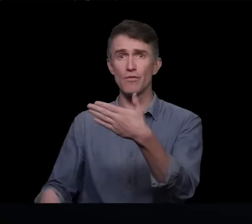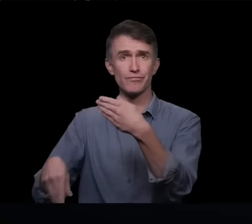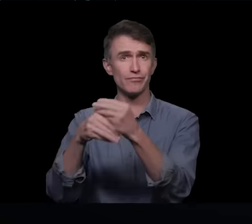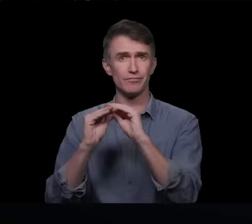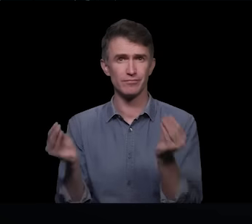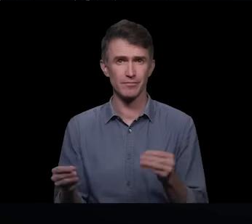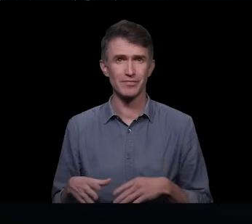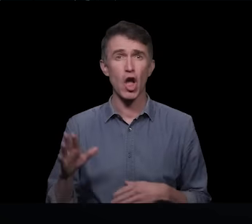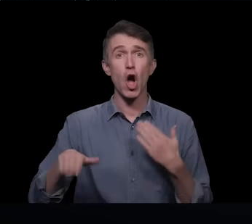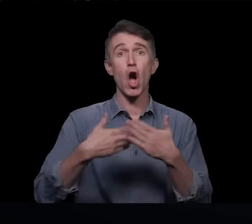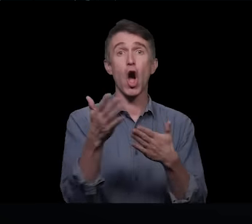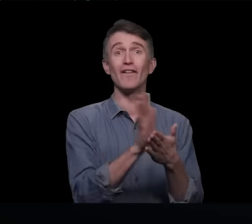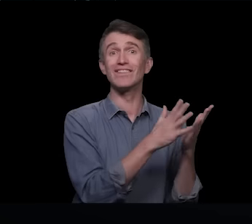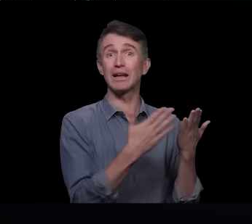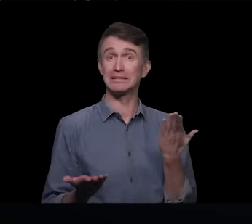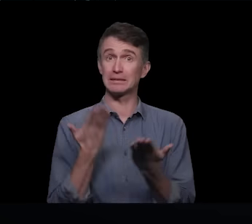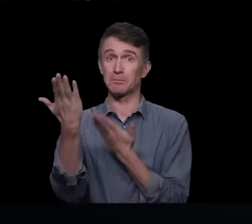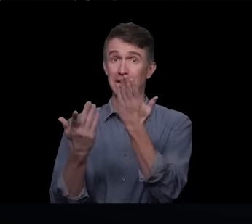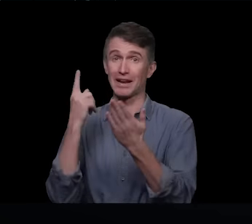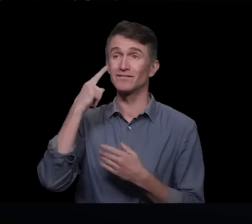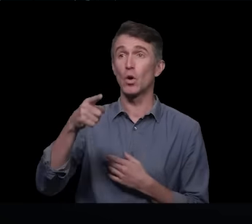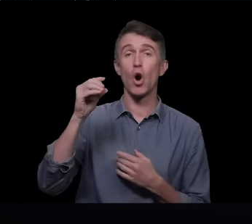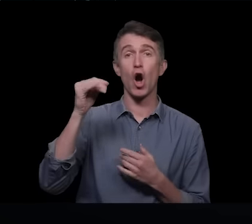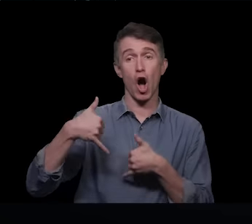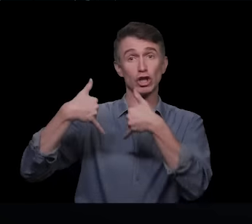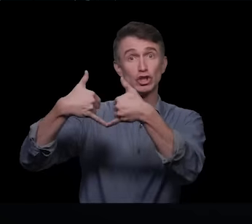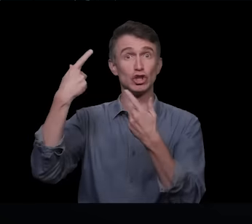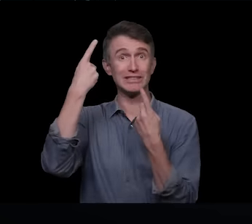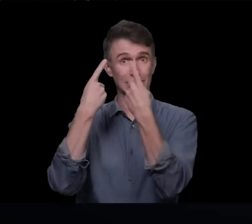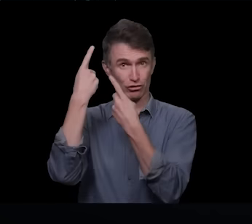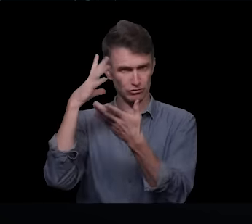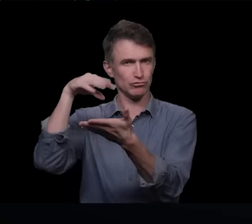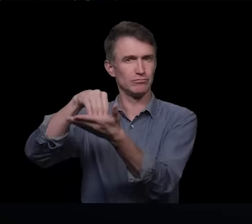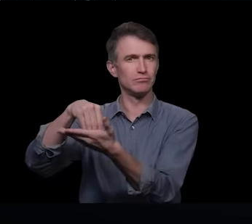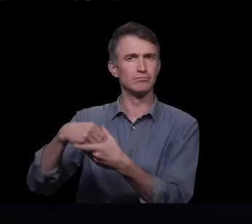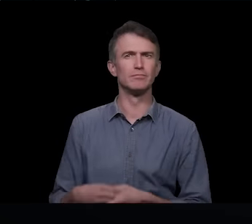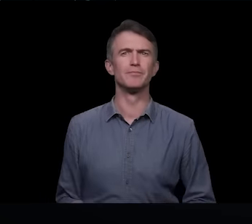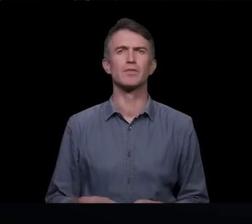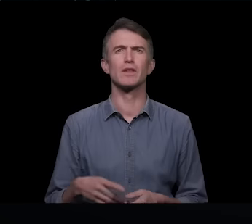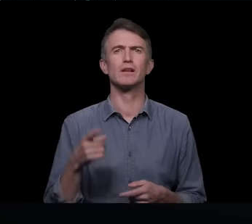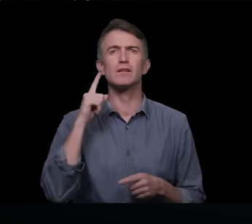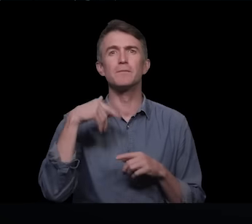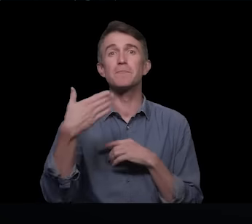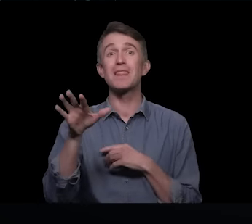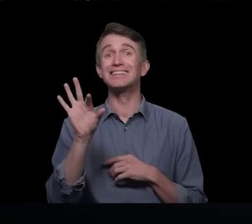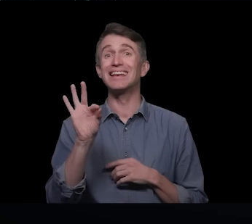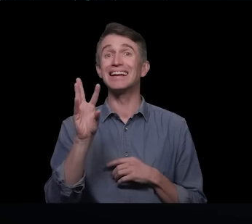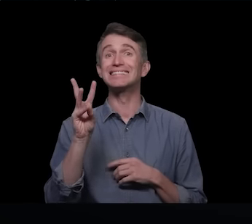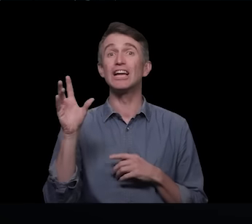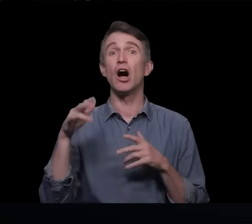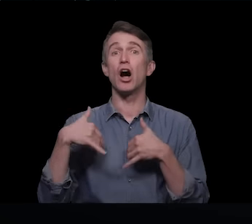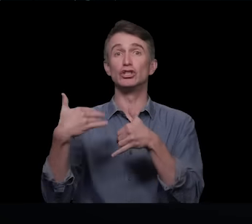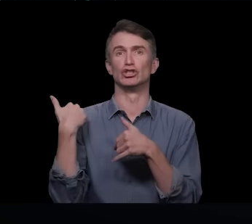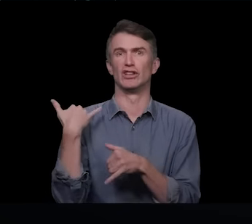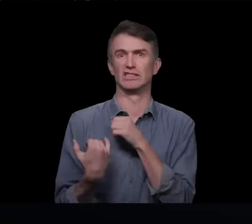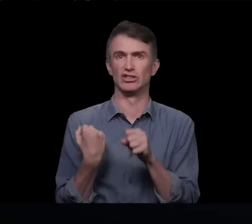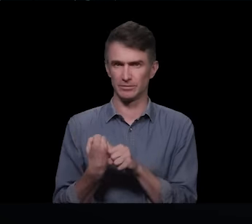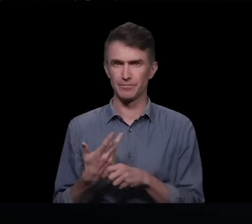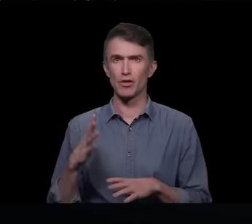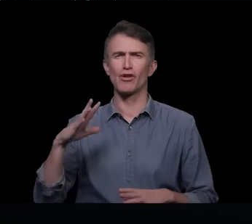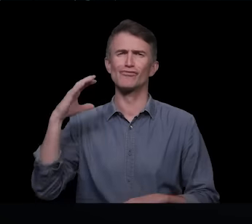description at no cost for all films submitted for Oscar consideration. For the 96 Oscars earlier